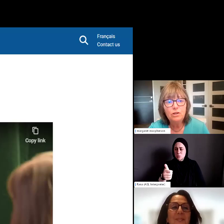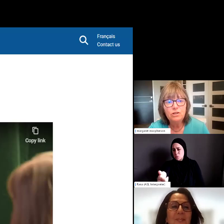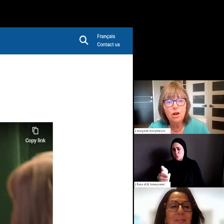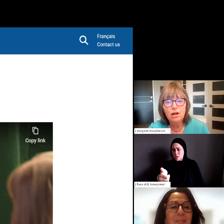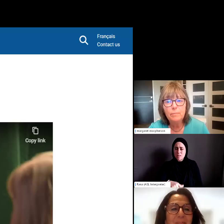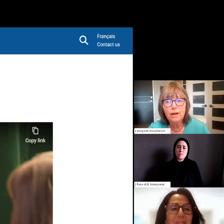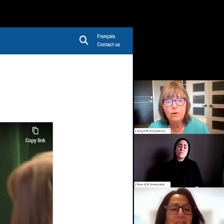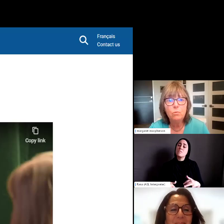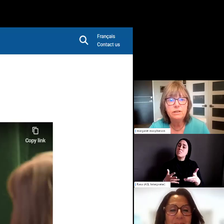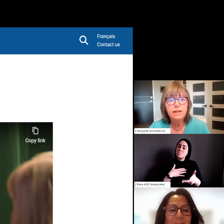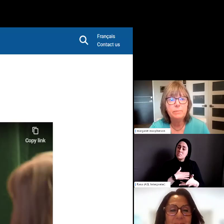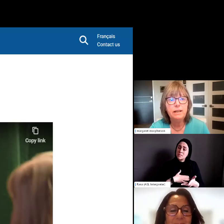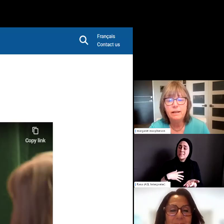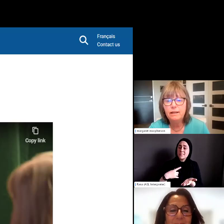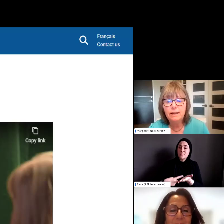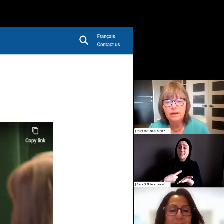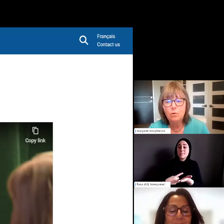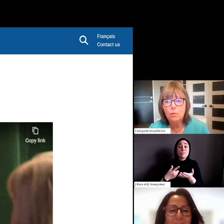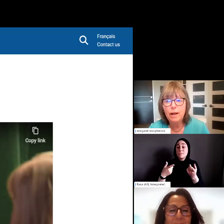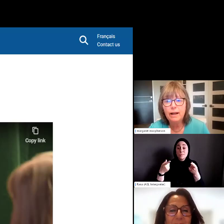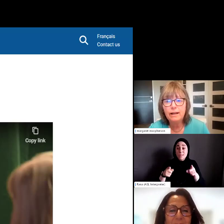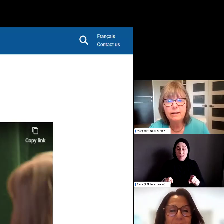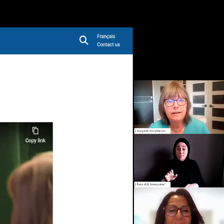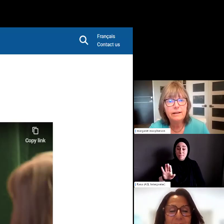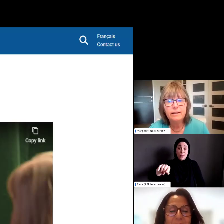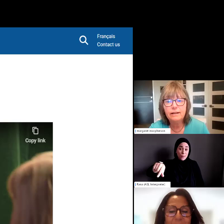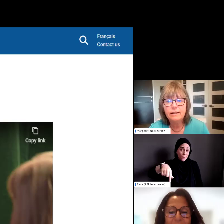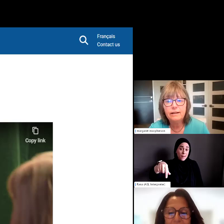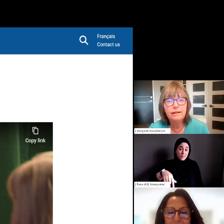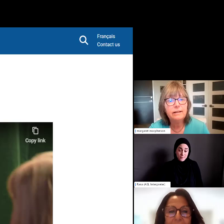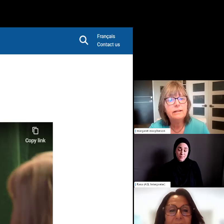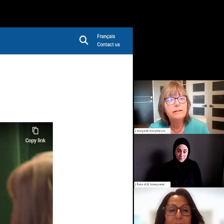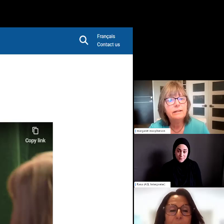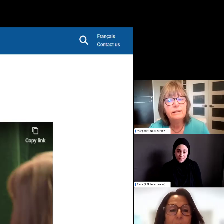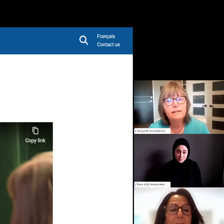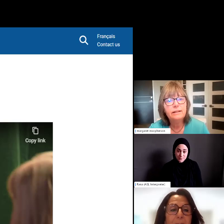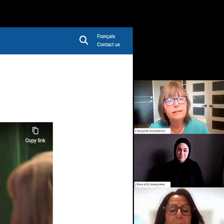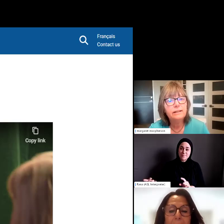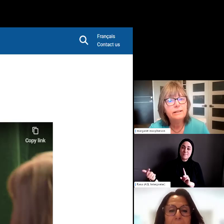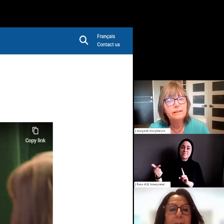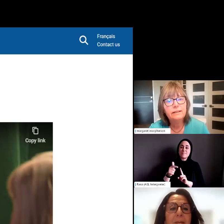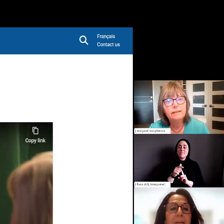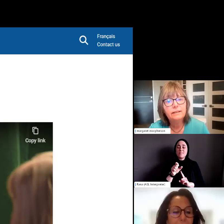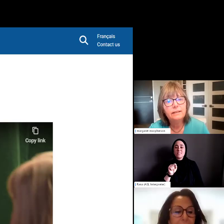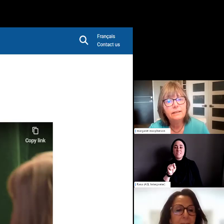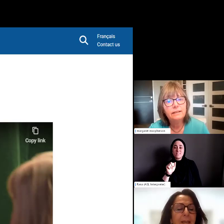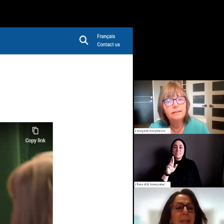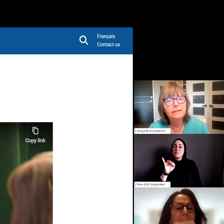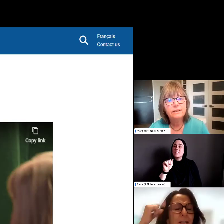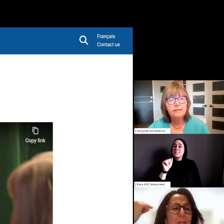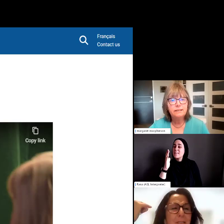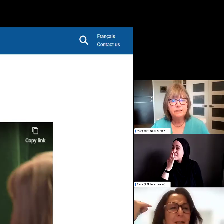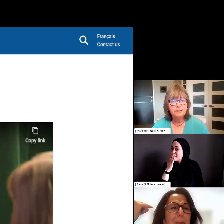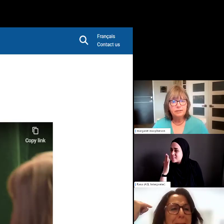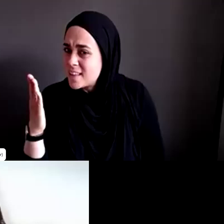And I want you to talk about what's happening in Quebec. Thank you, Margaret. Thank you, Margaret. I